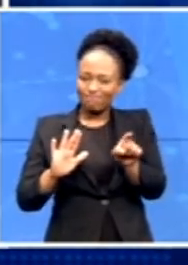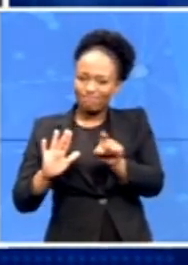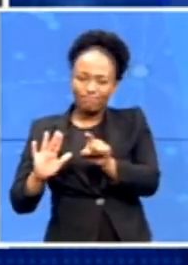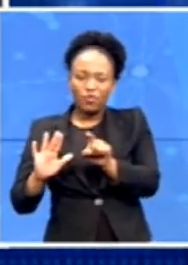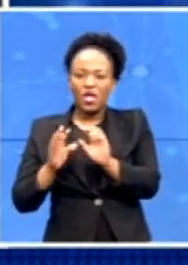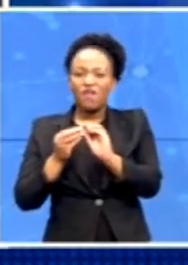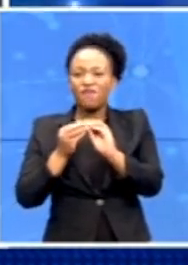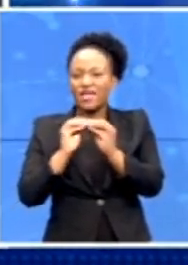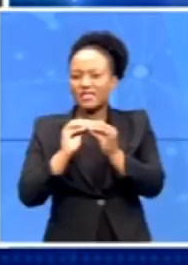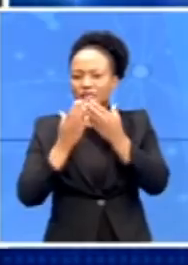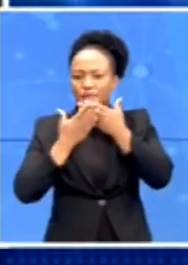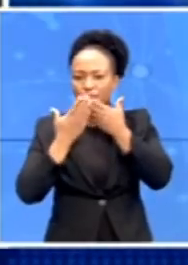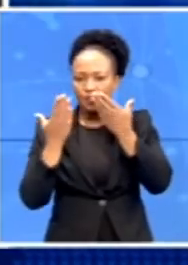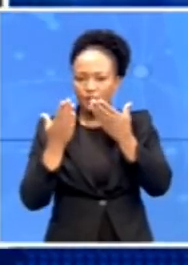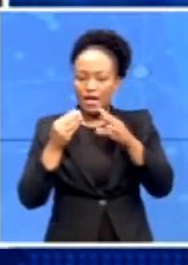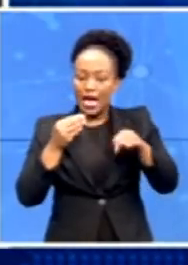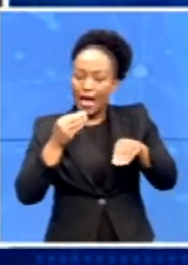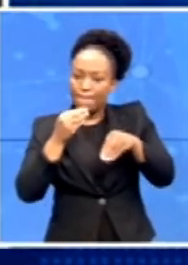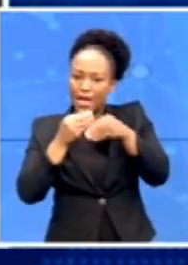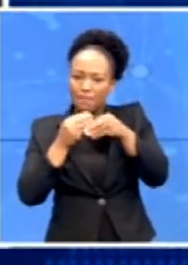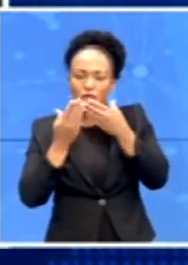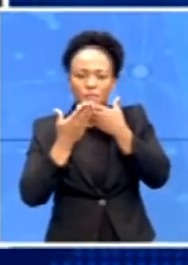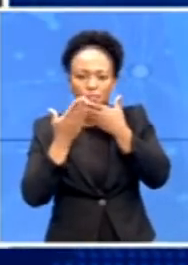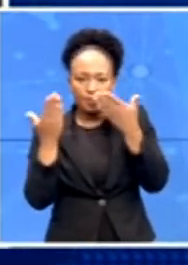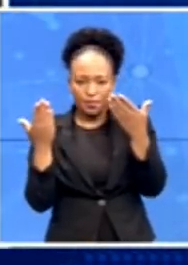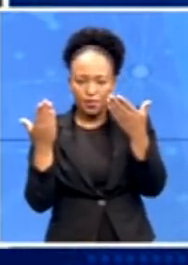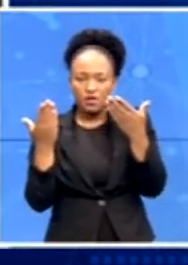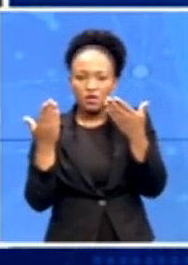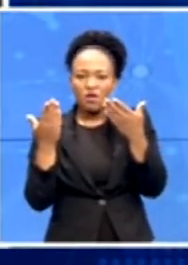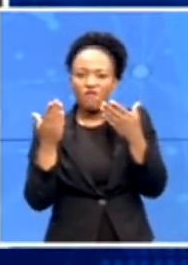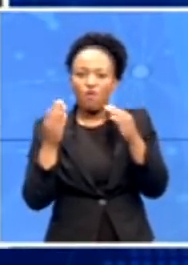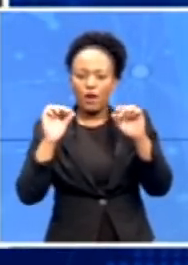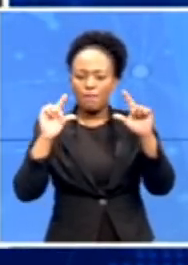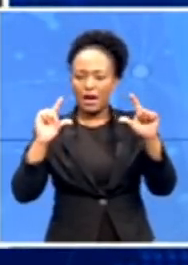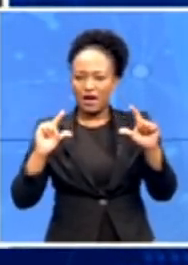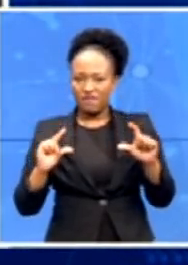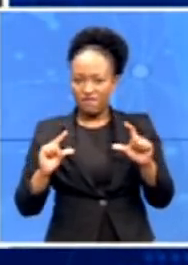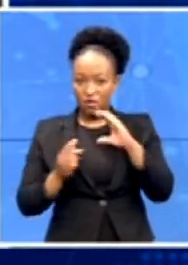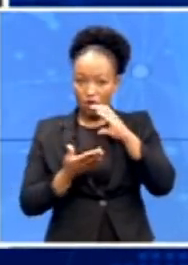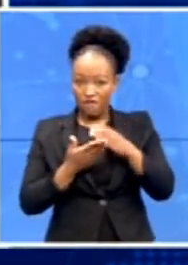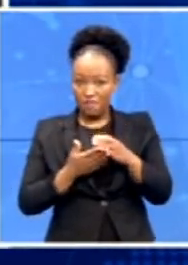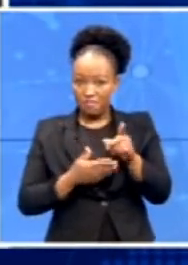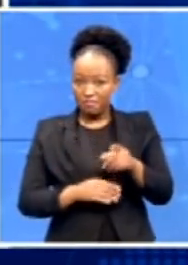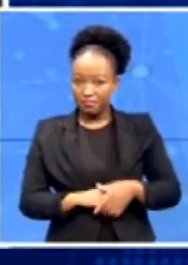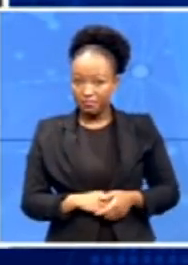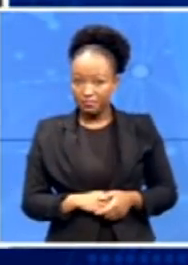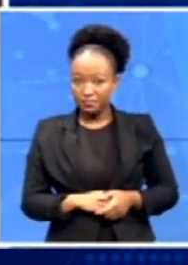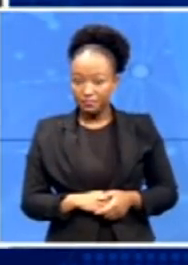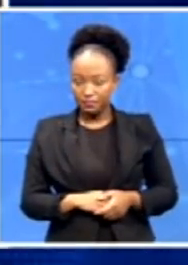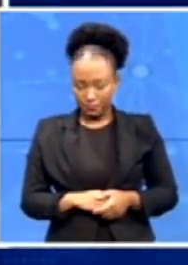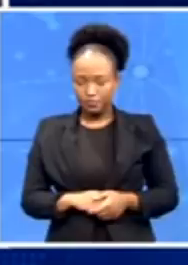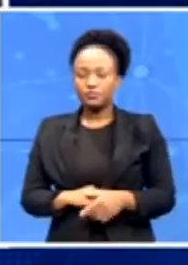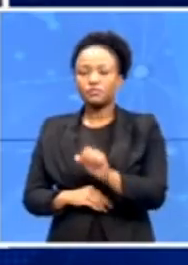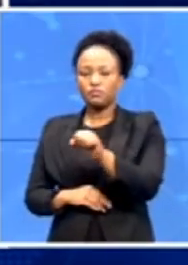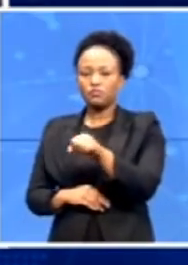are effected to the contents of these paragraphs. You confirm that, Ms. Jacobus? Yes, Council. Then